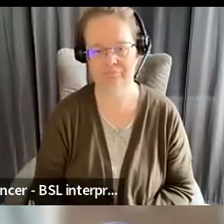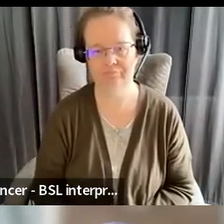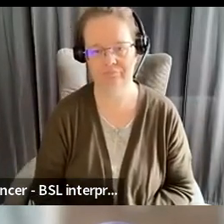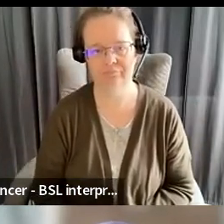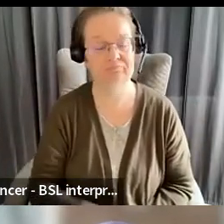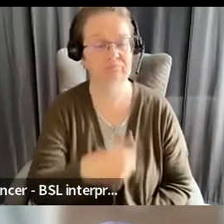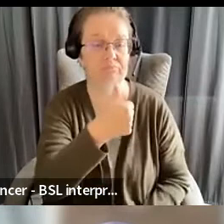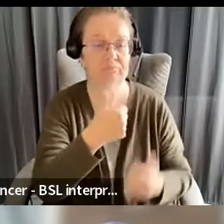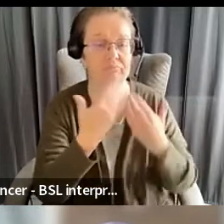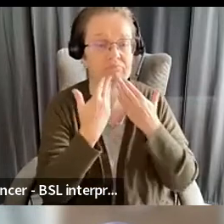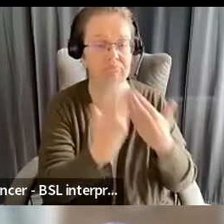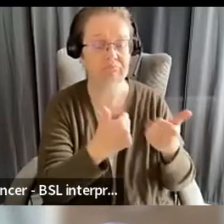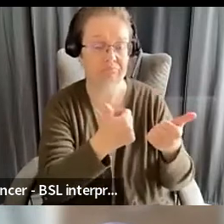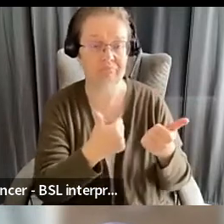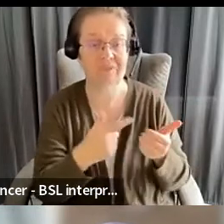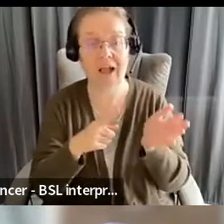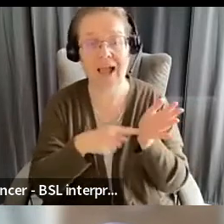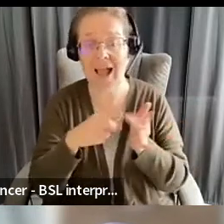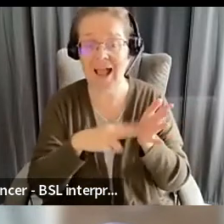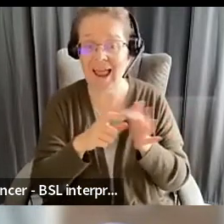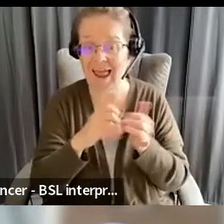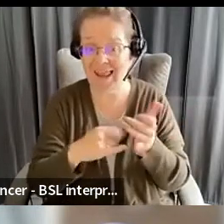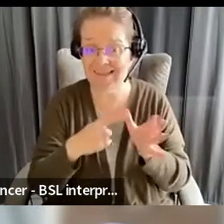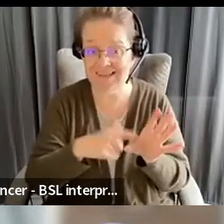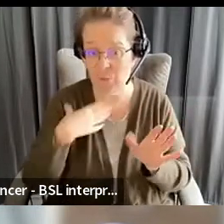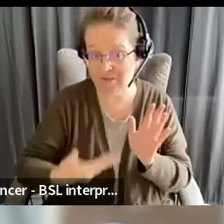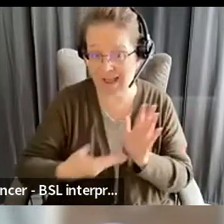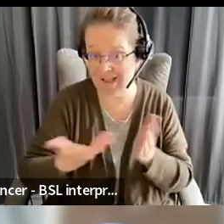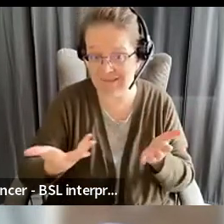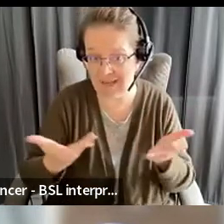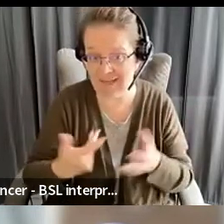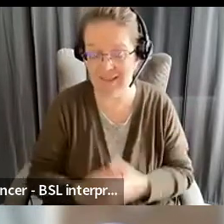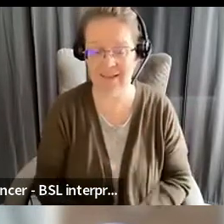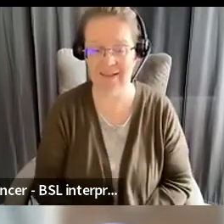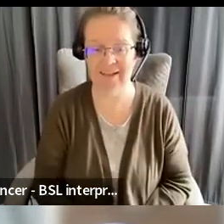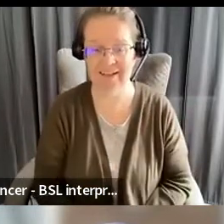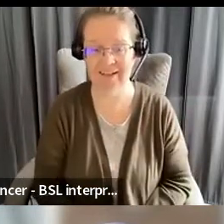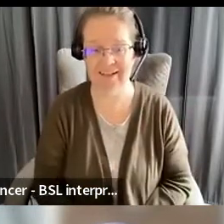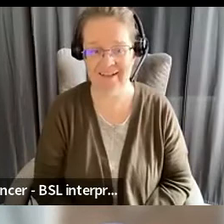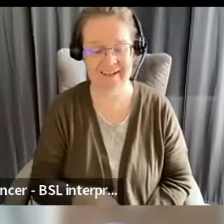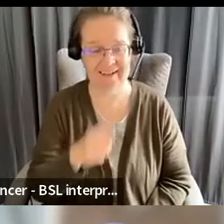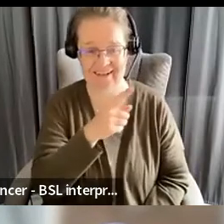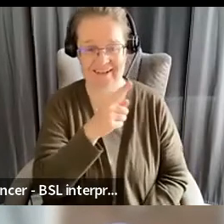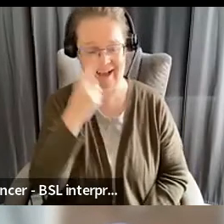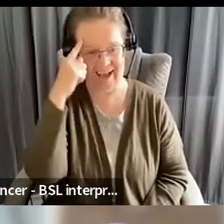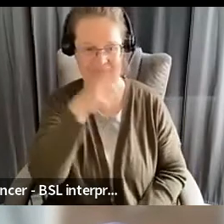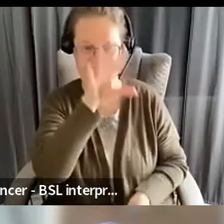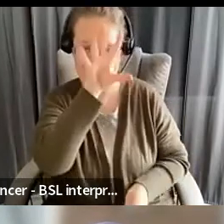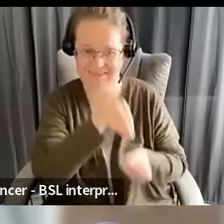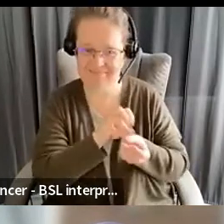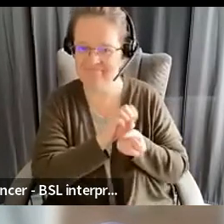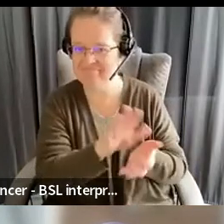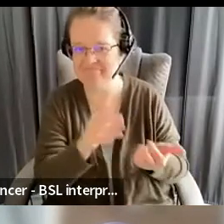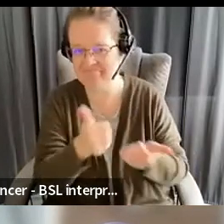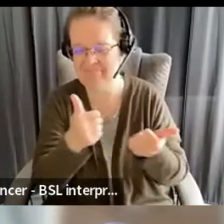Oh, that's great, Andrew. That's really good. And Lindsay, I don't know if you have anything to add to that. I think it was quite succinct. And in addition, I think